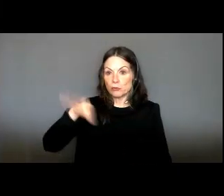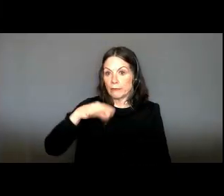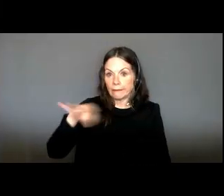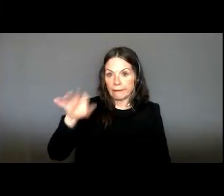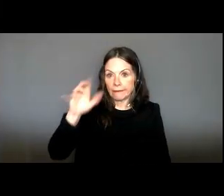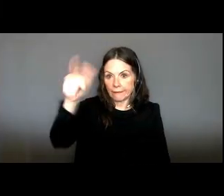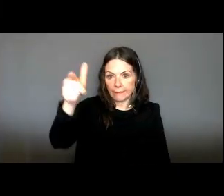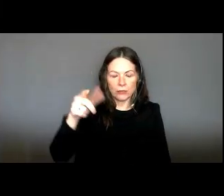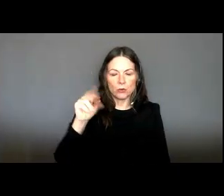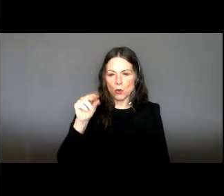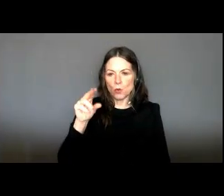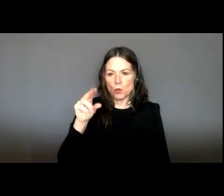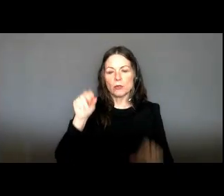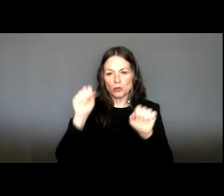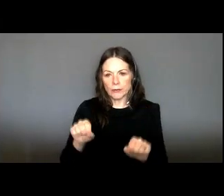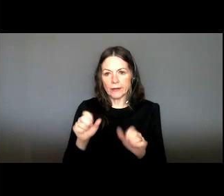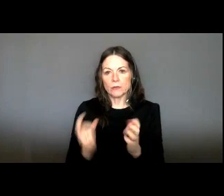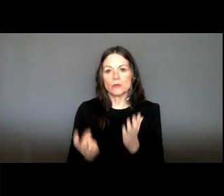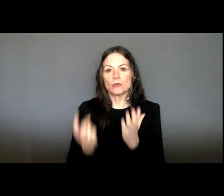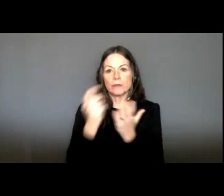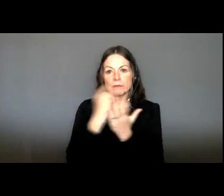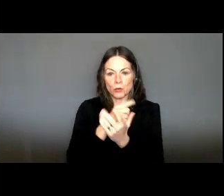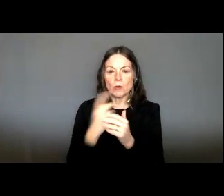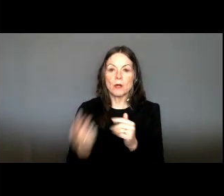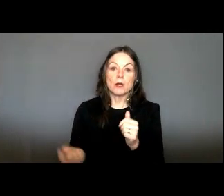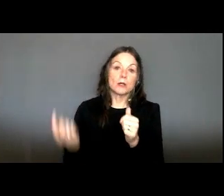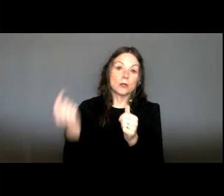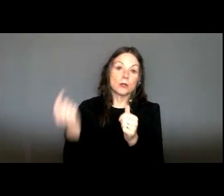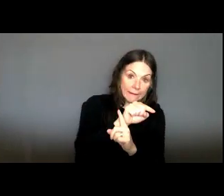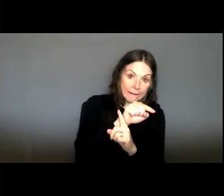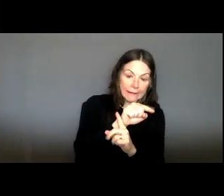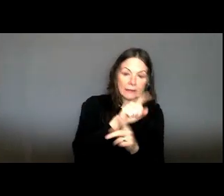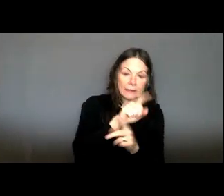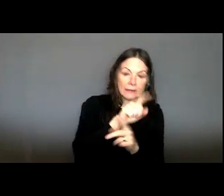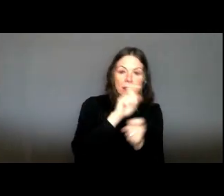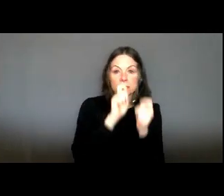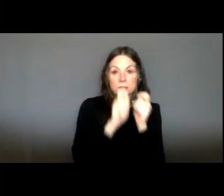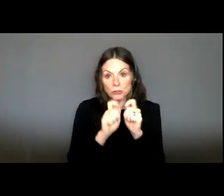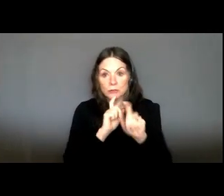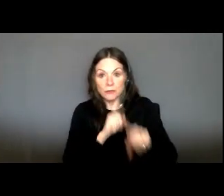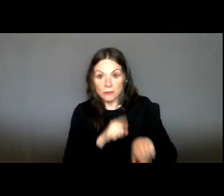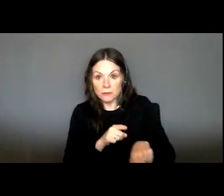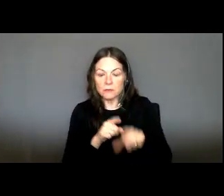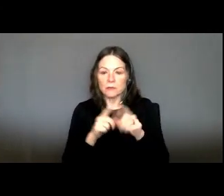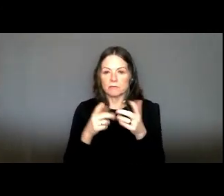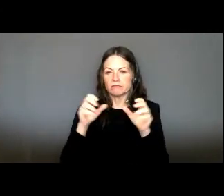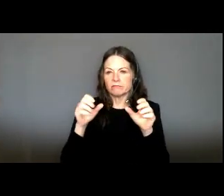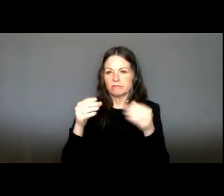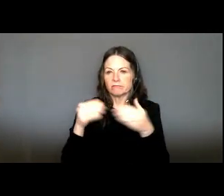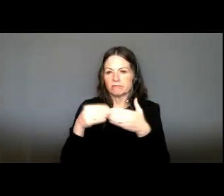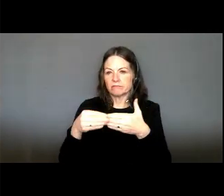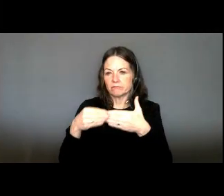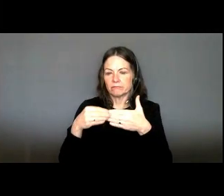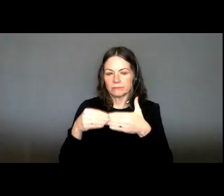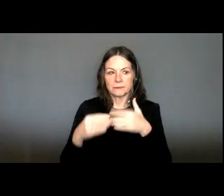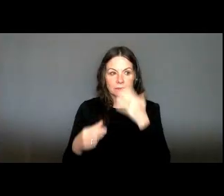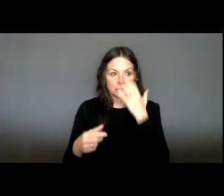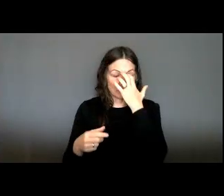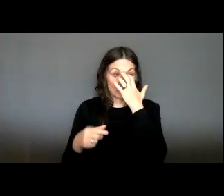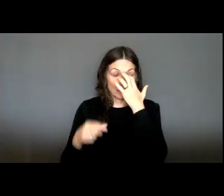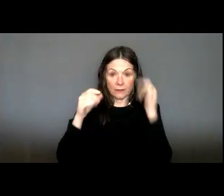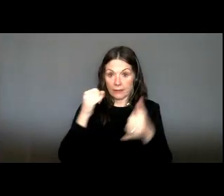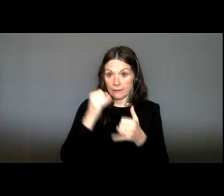You can review the questions again, you can feel comfortable about what you see there, and then you can submit